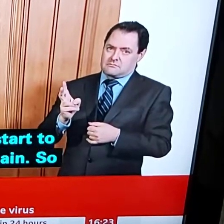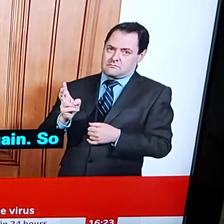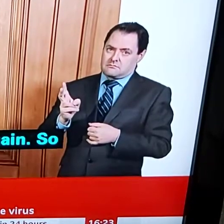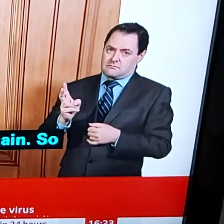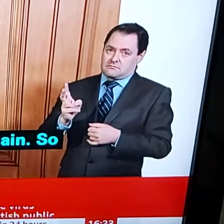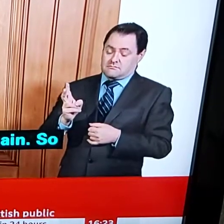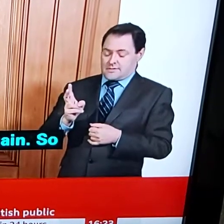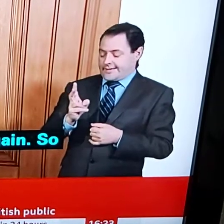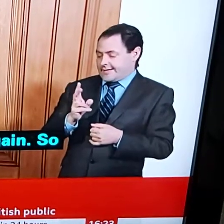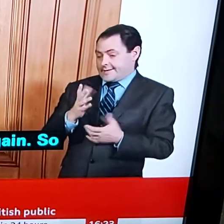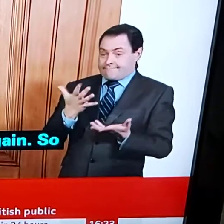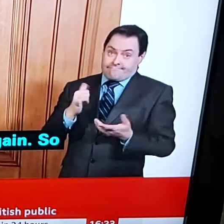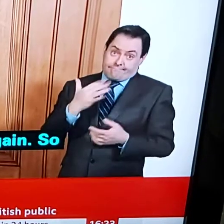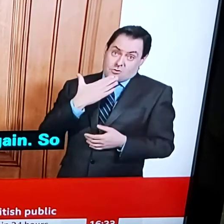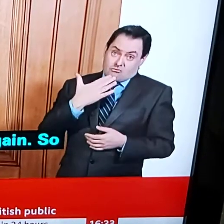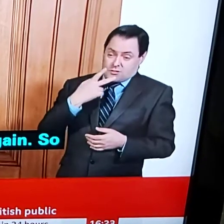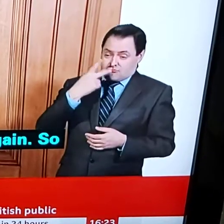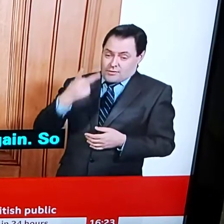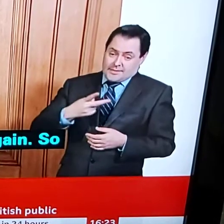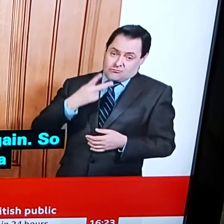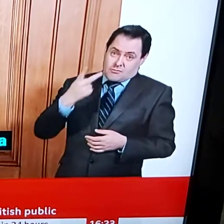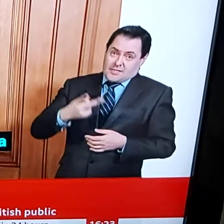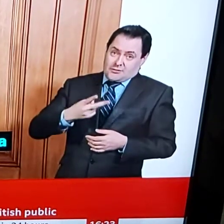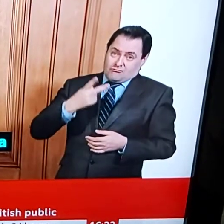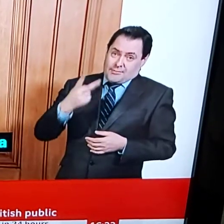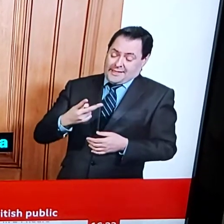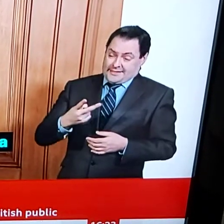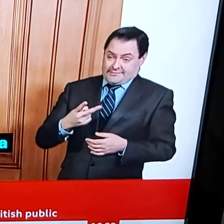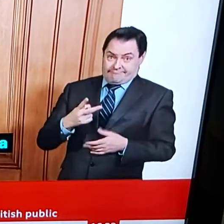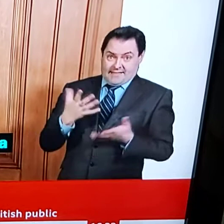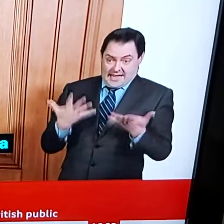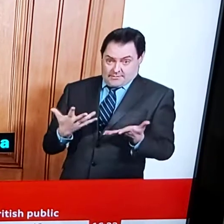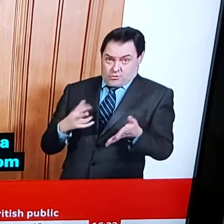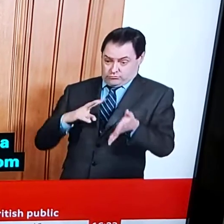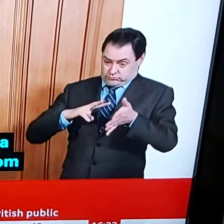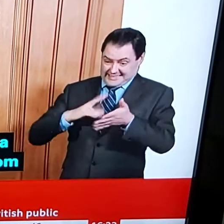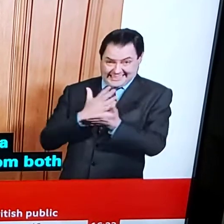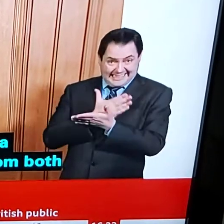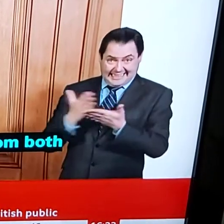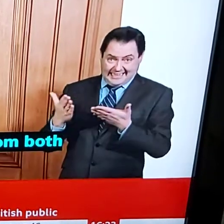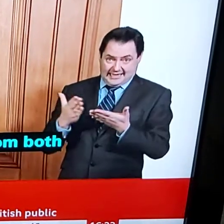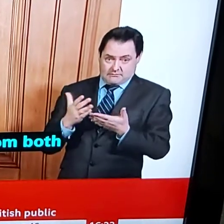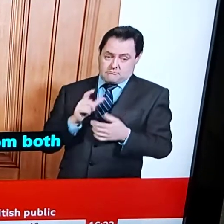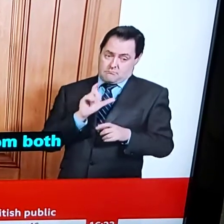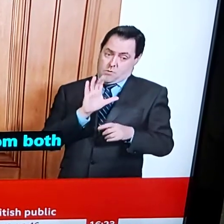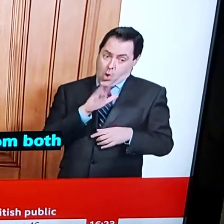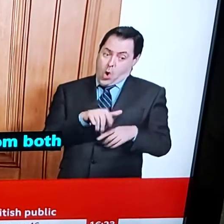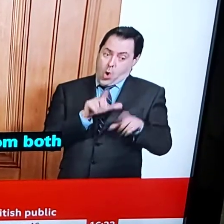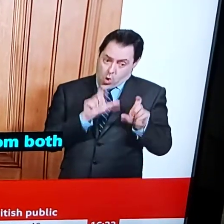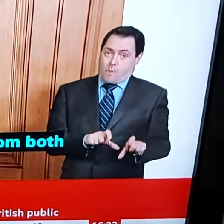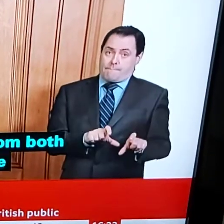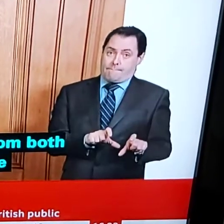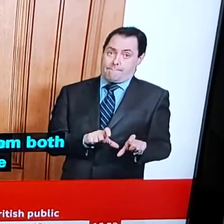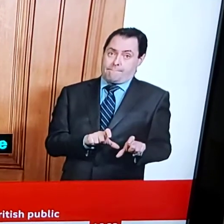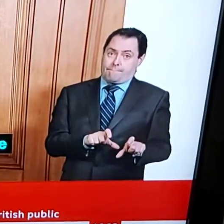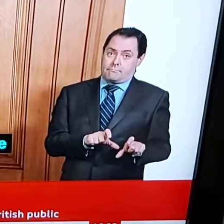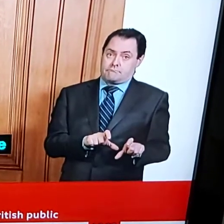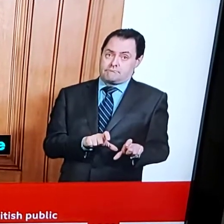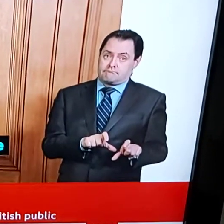record, I'm afraid, from both of us, but the strategy at the moment, the imperative at the moment, is to maintain social